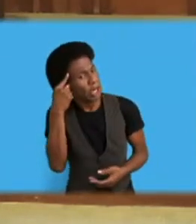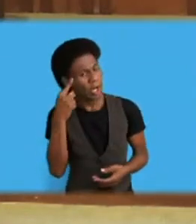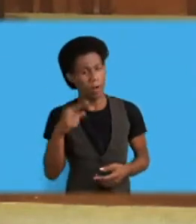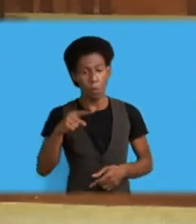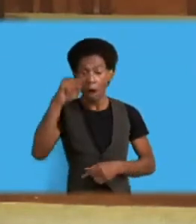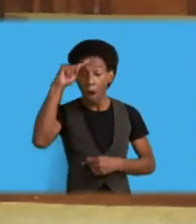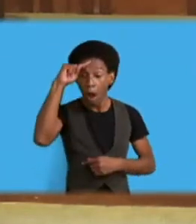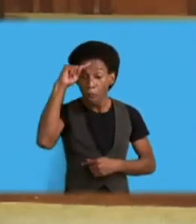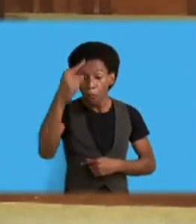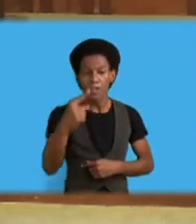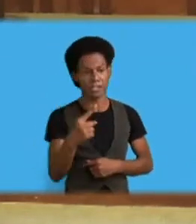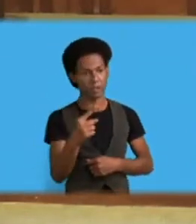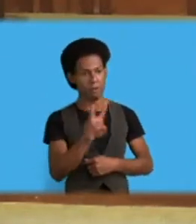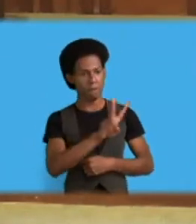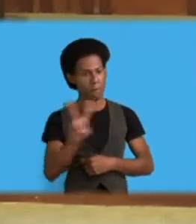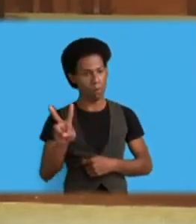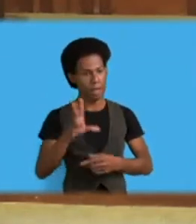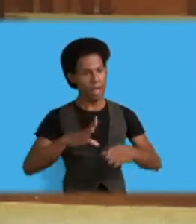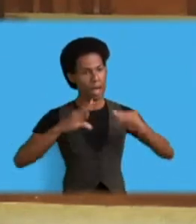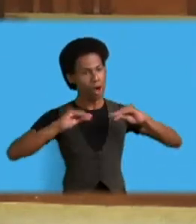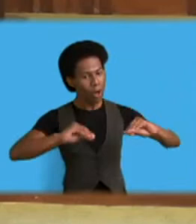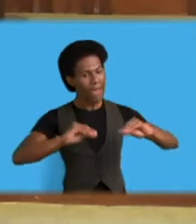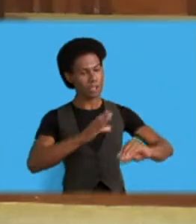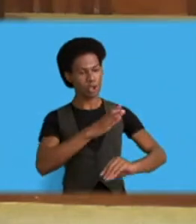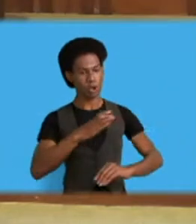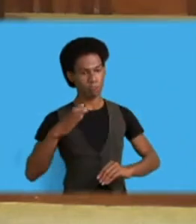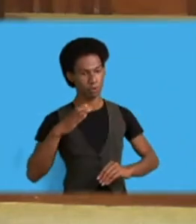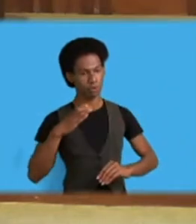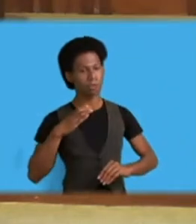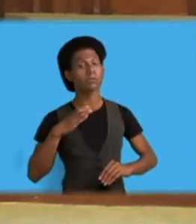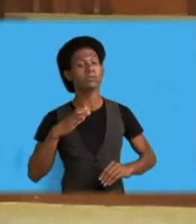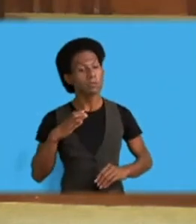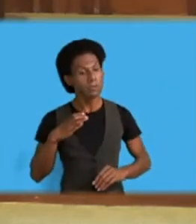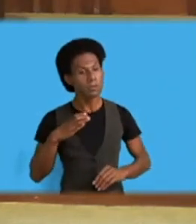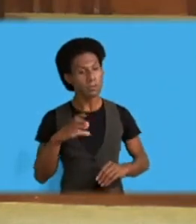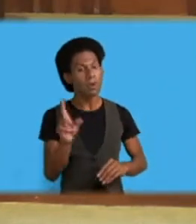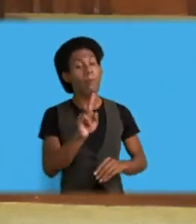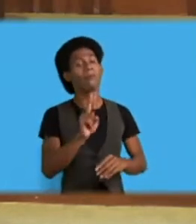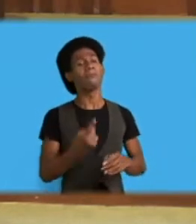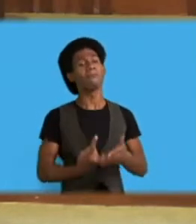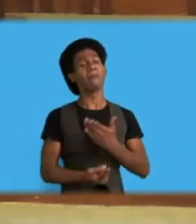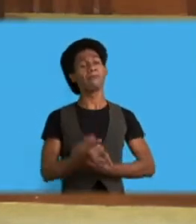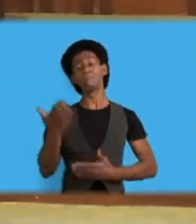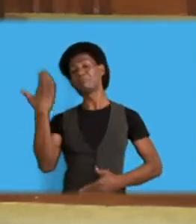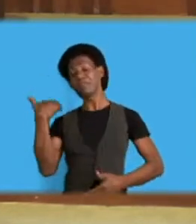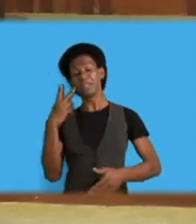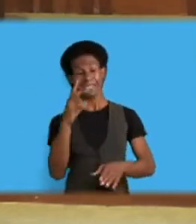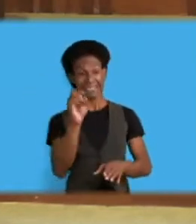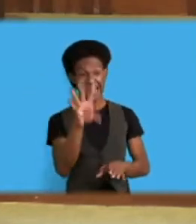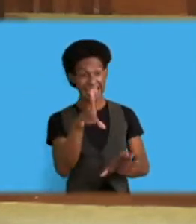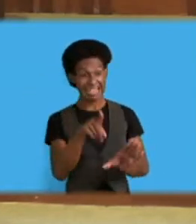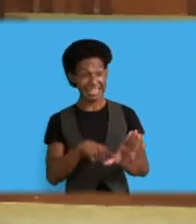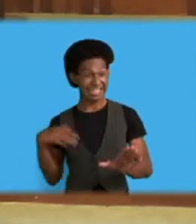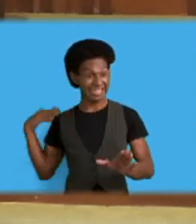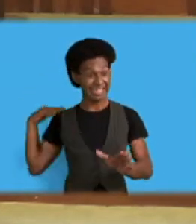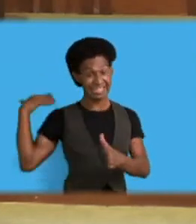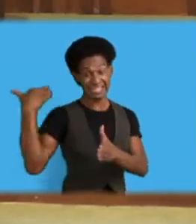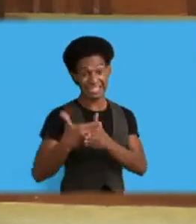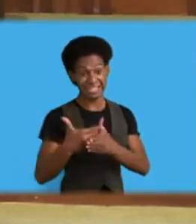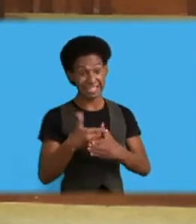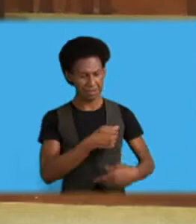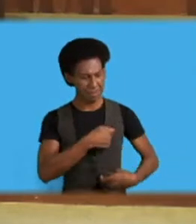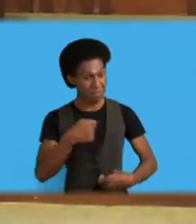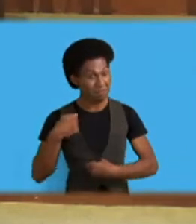education commission, because what has happened, Honourable Deputy Speaker, over the last 10 years, the previous military government, the previous Minister for